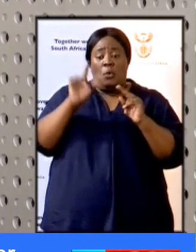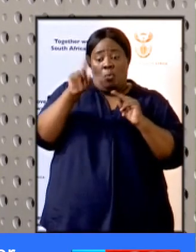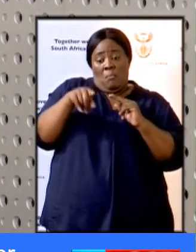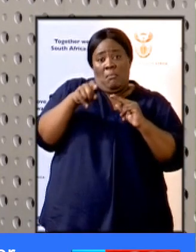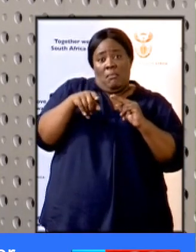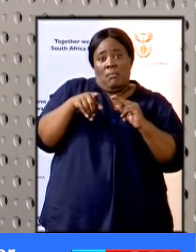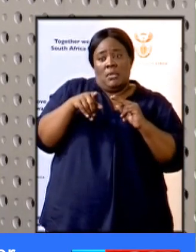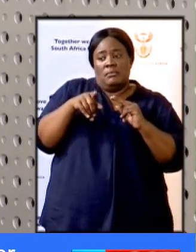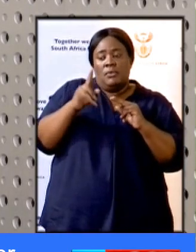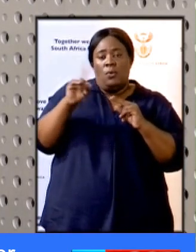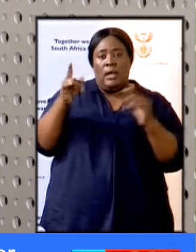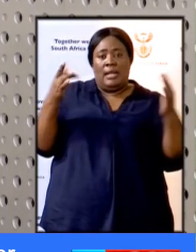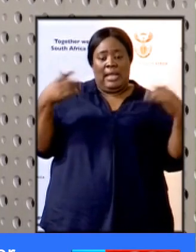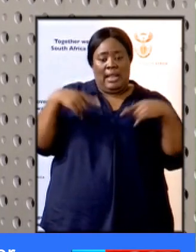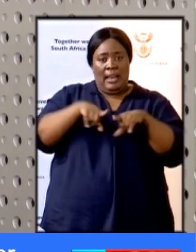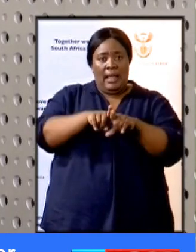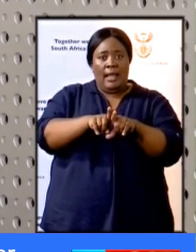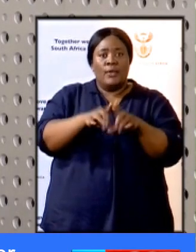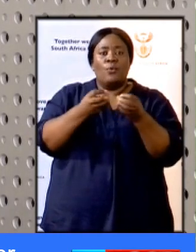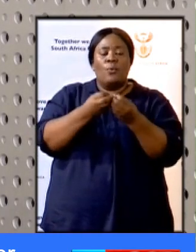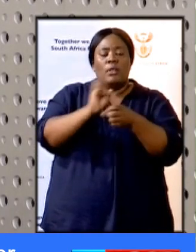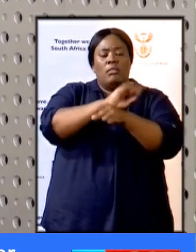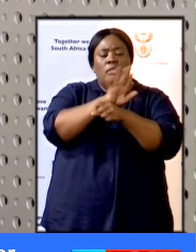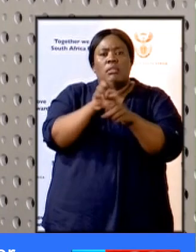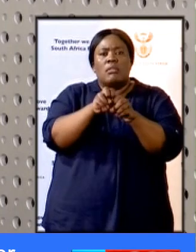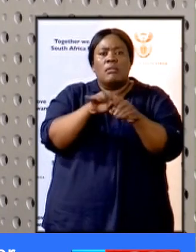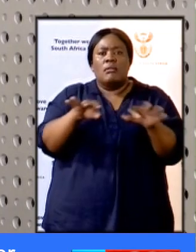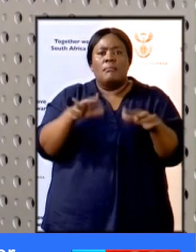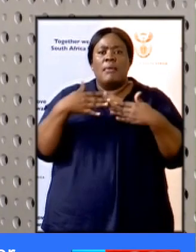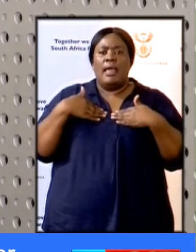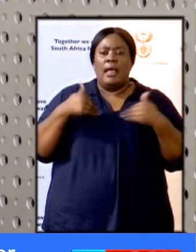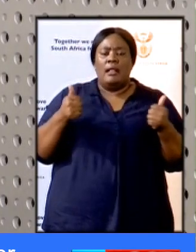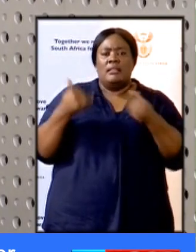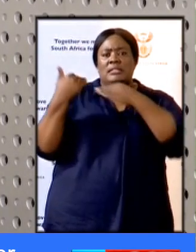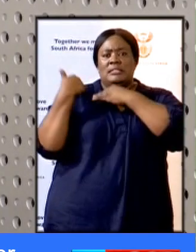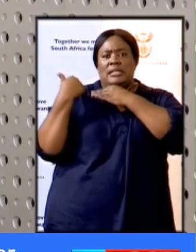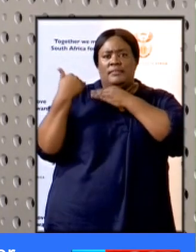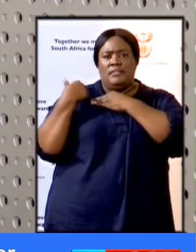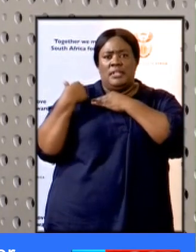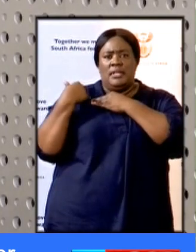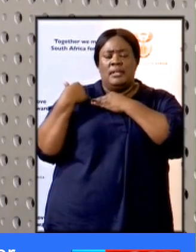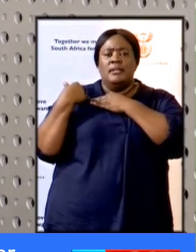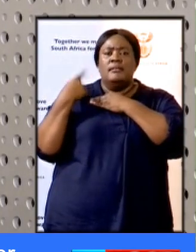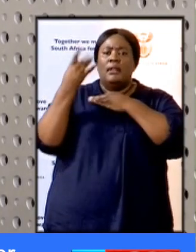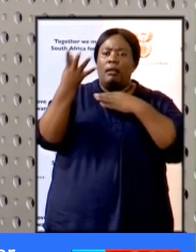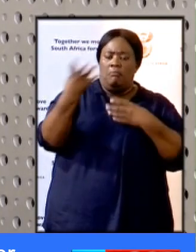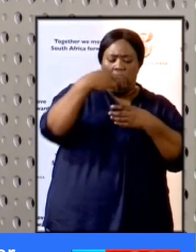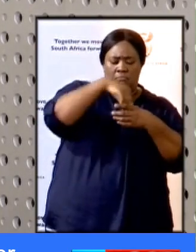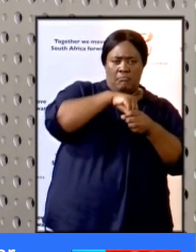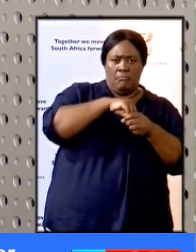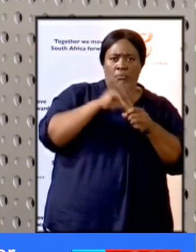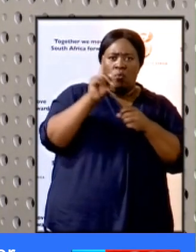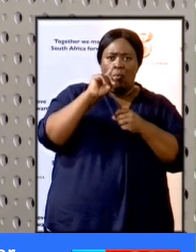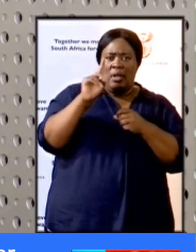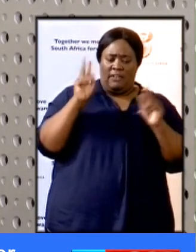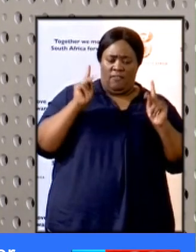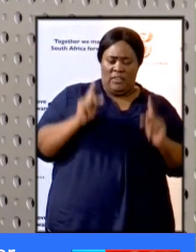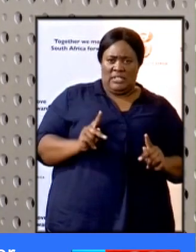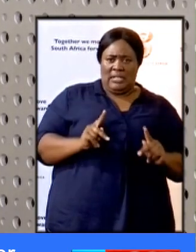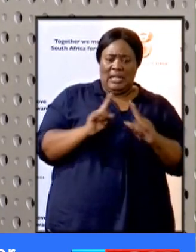the COVID-19 health and safety parameters, taking into account issues of physical